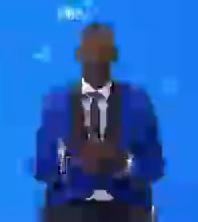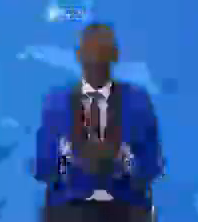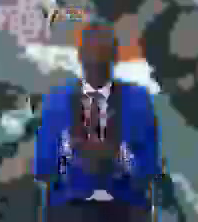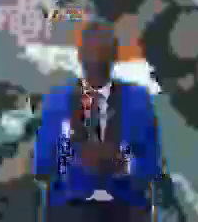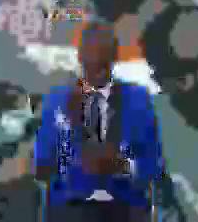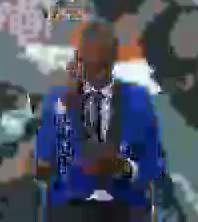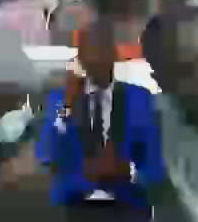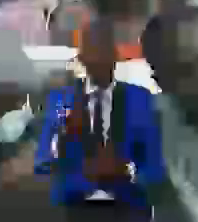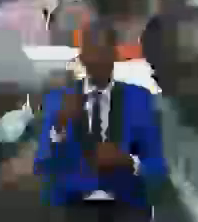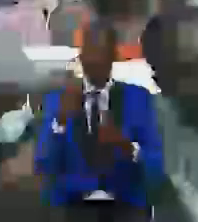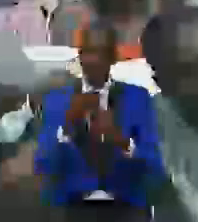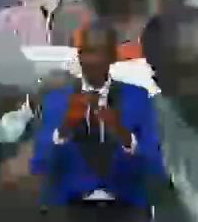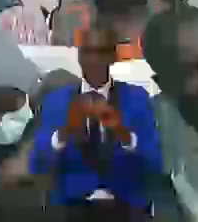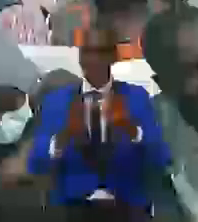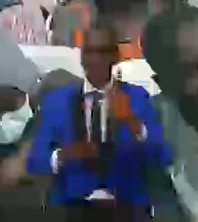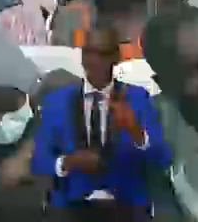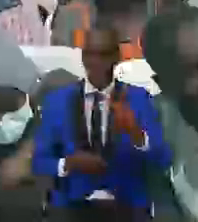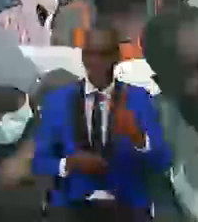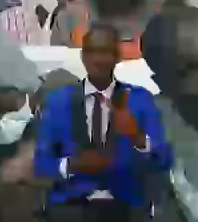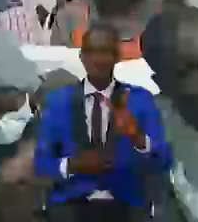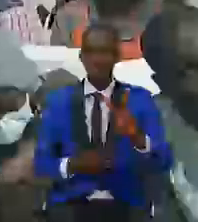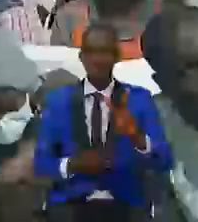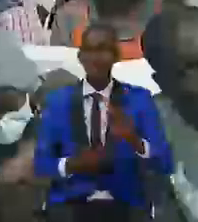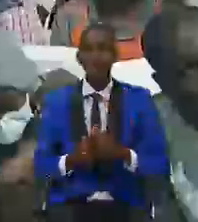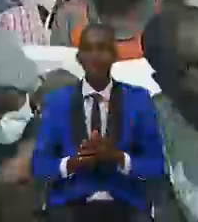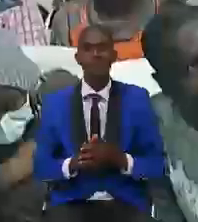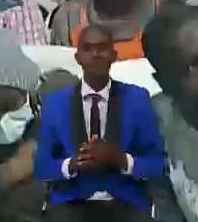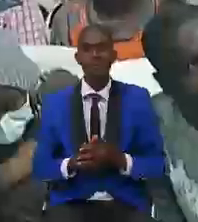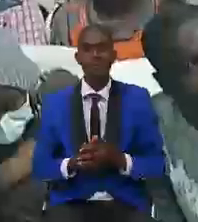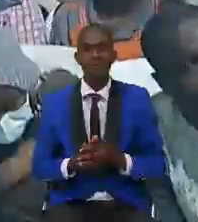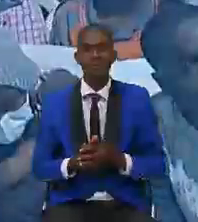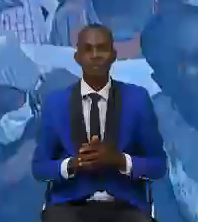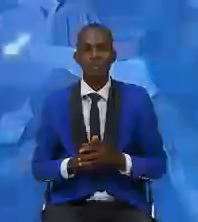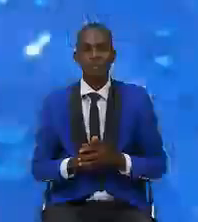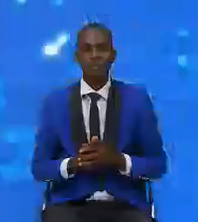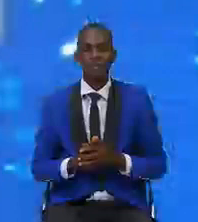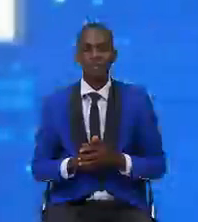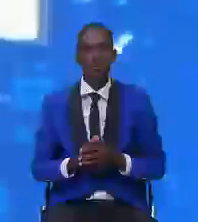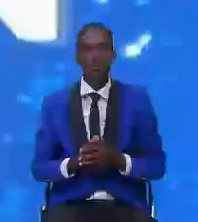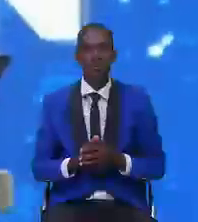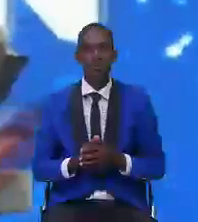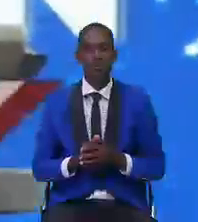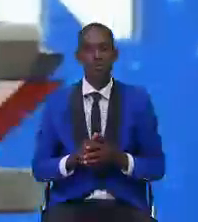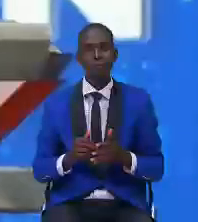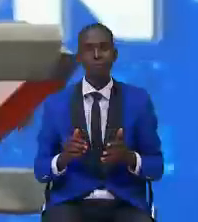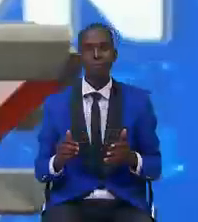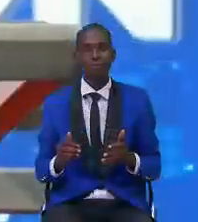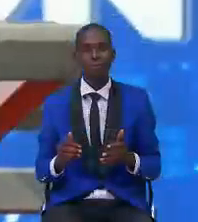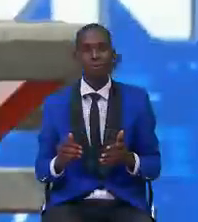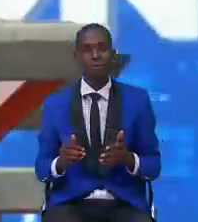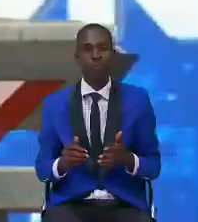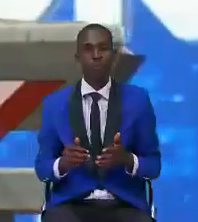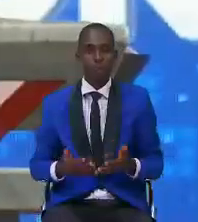in Jesus' name. That's why we come to point number two now, that says, which